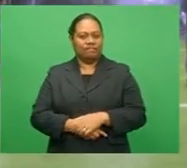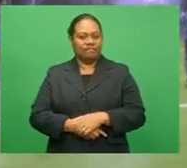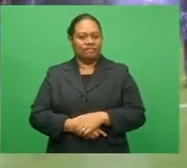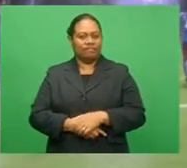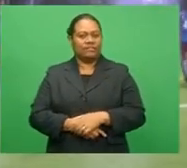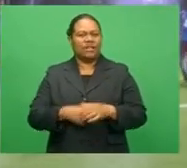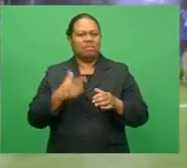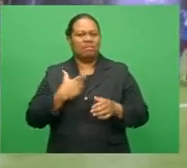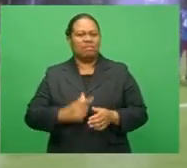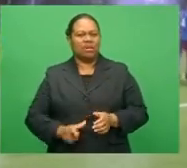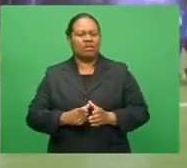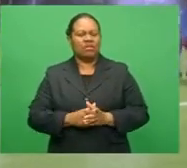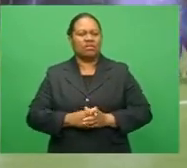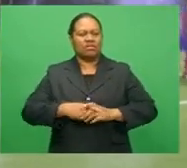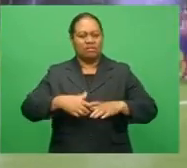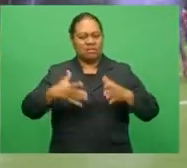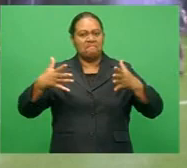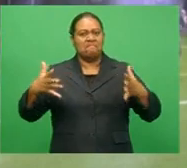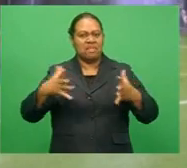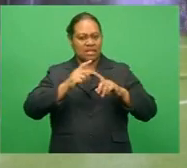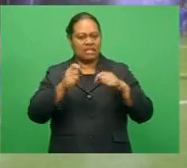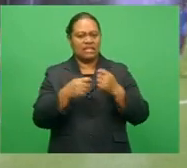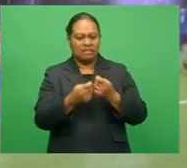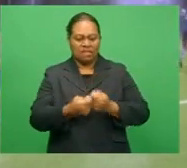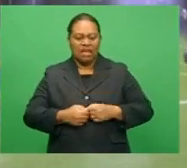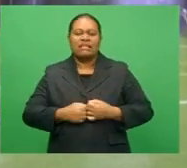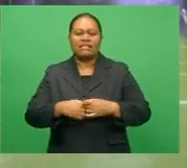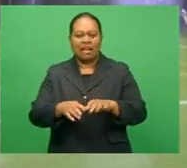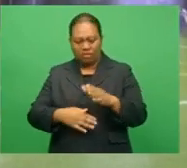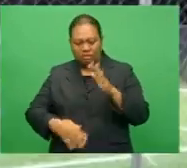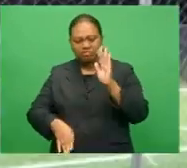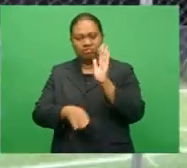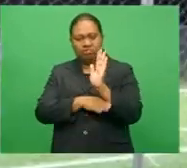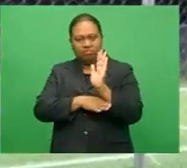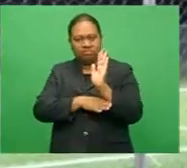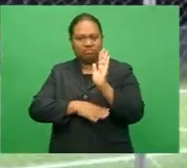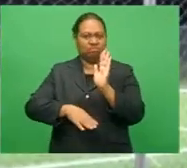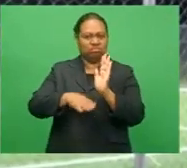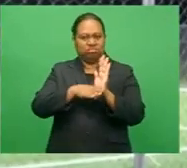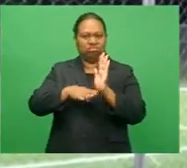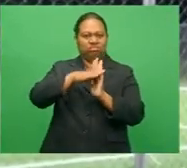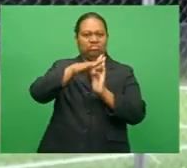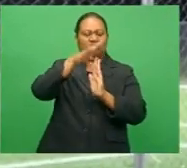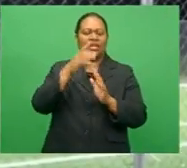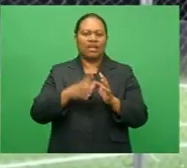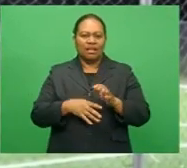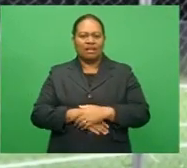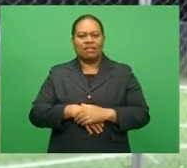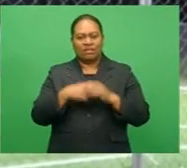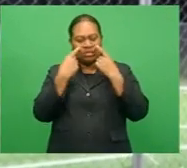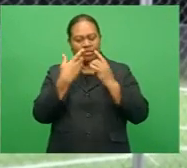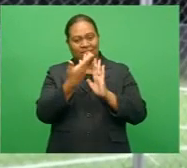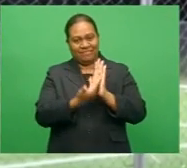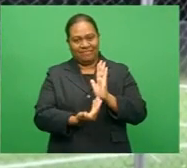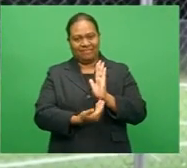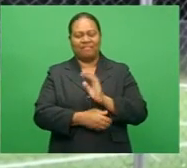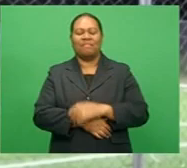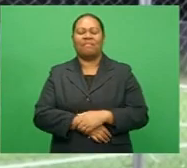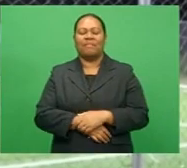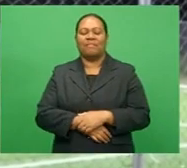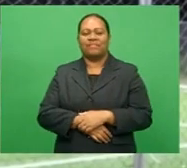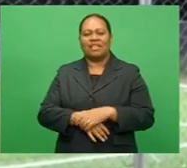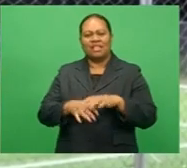Lagging behind from big teams, struggling at the bottom, always on the 8th position. Just recently, we just popped up from the skip past